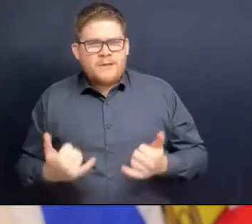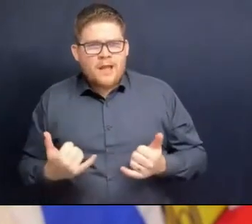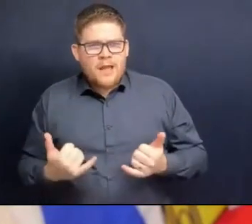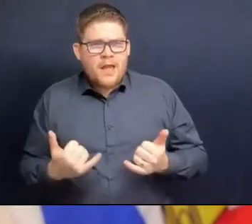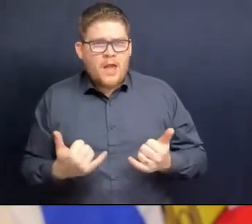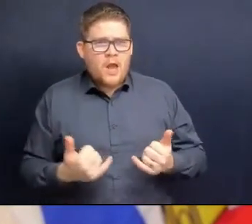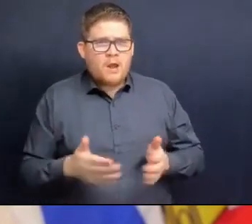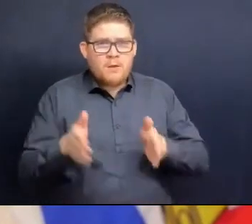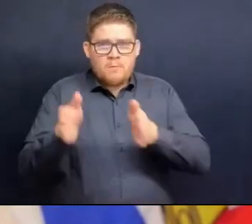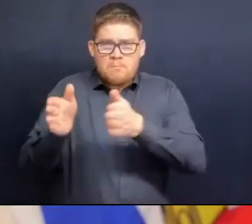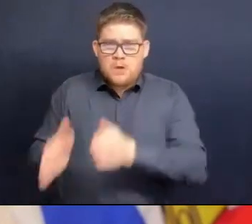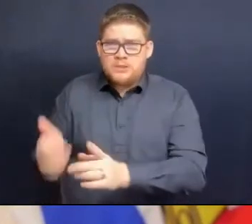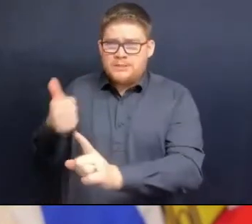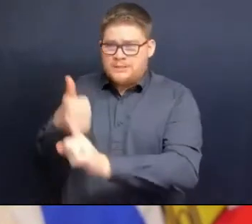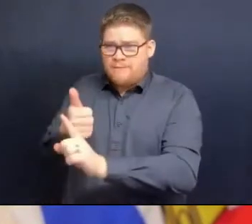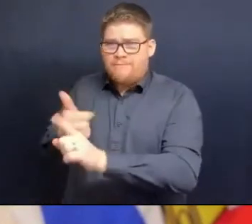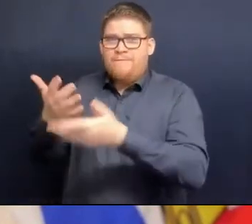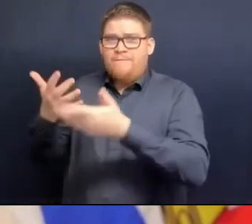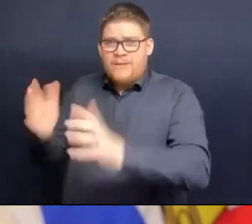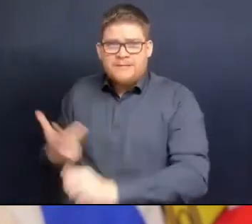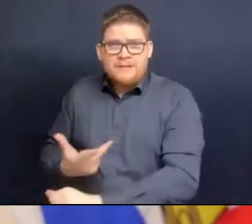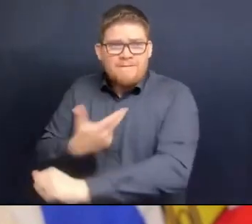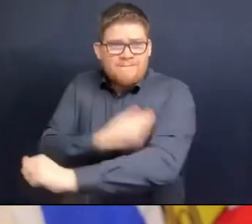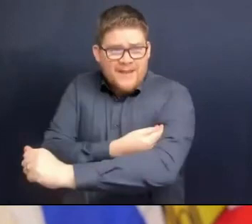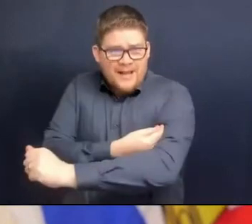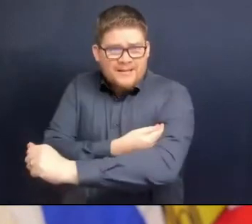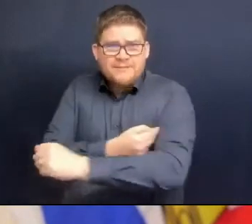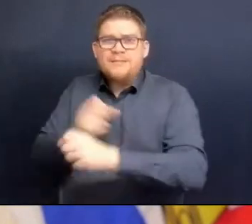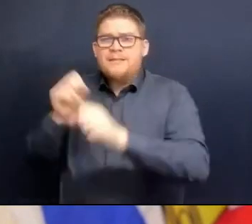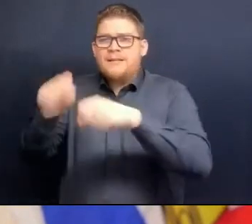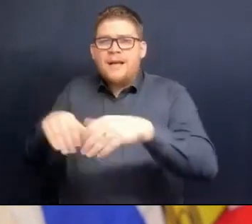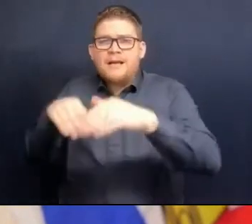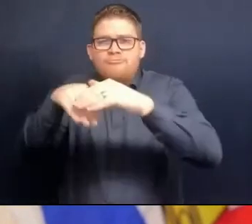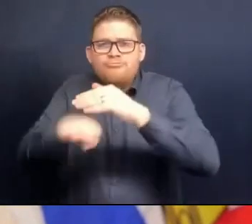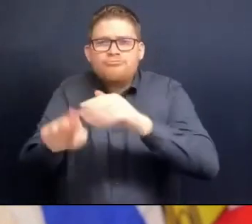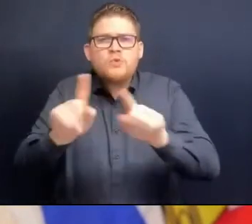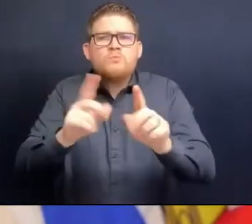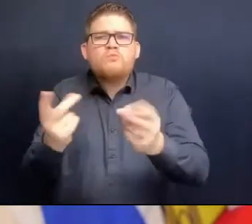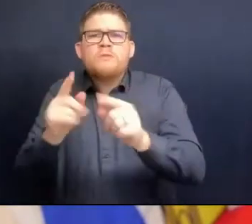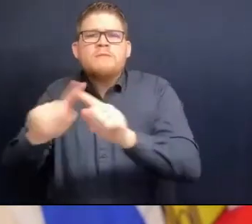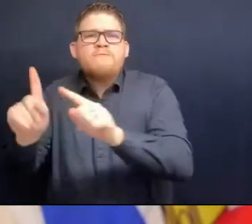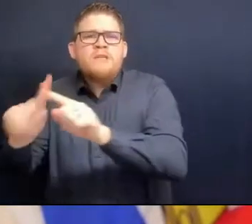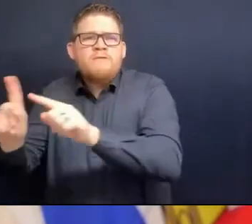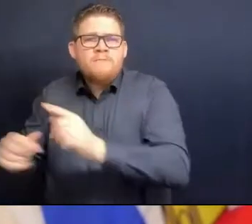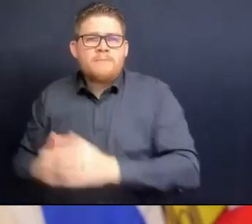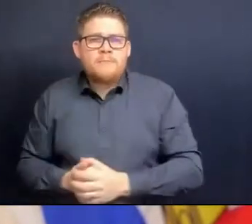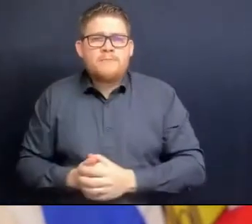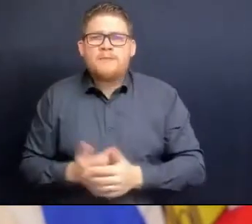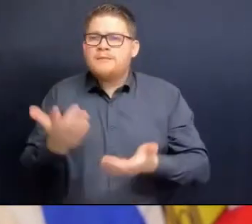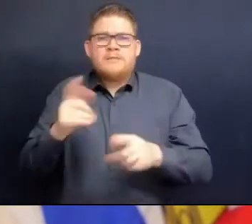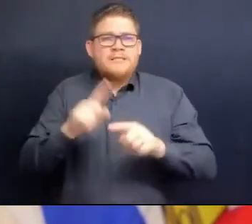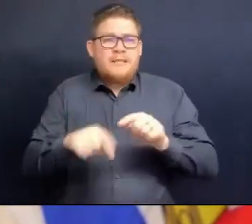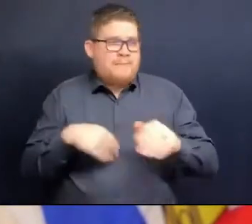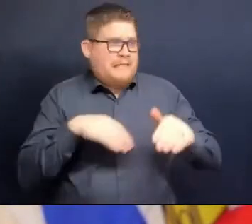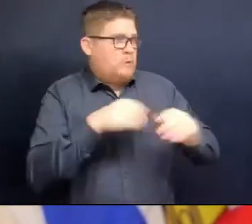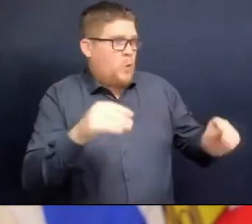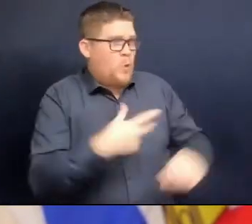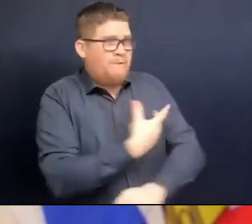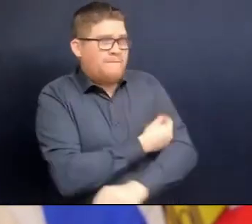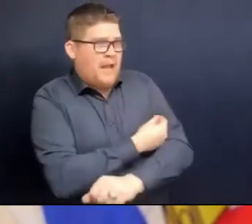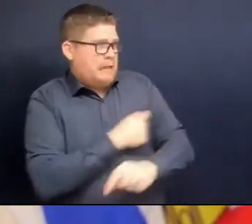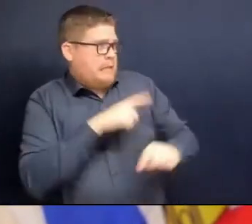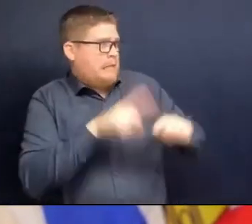somebody who's vaccinated, what activities they can access and how. So there are a number of different things put together in